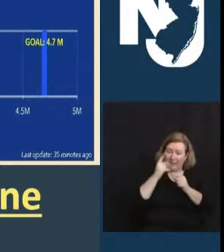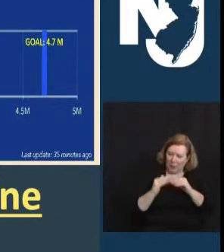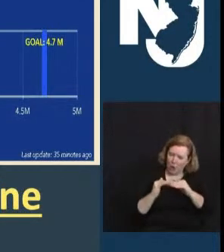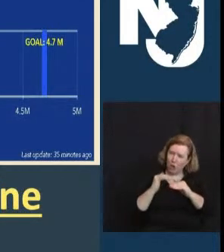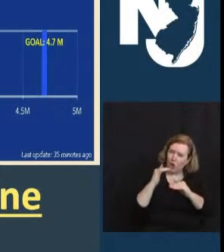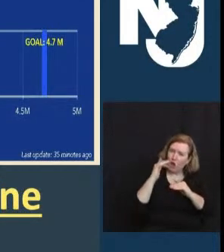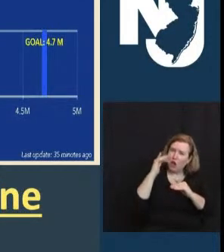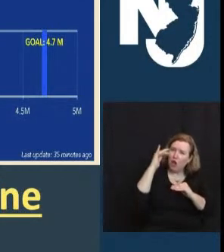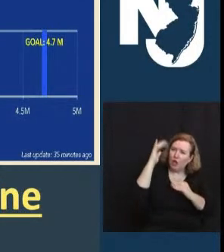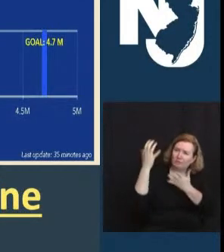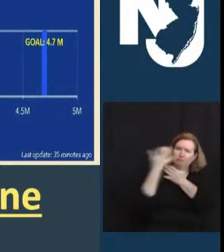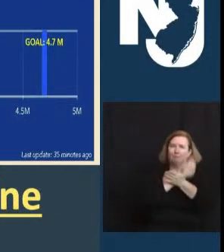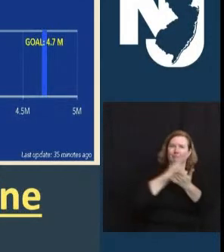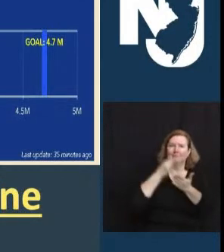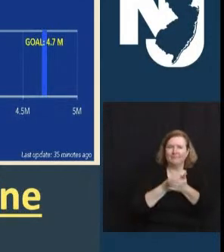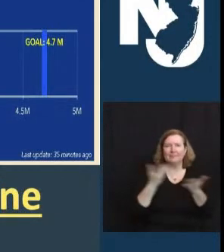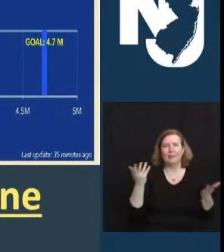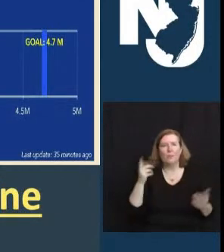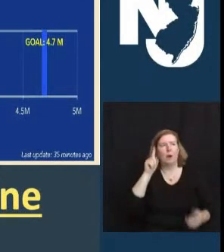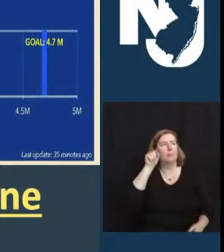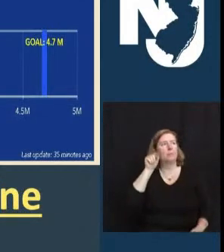of